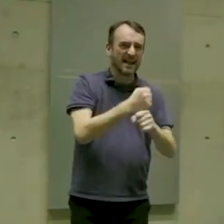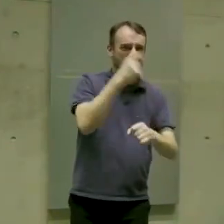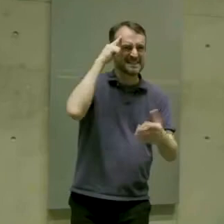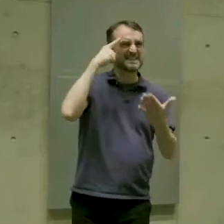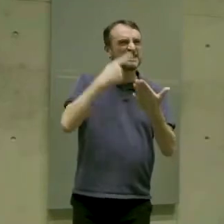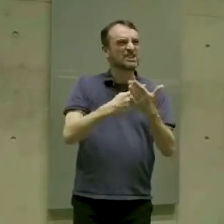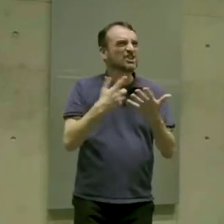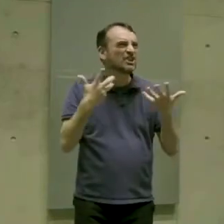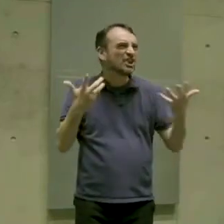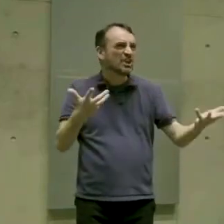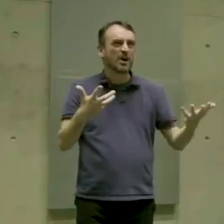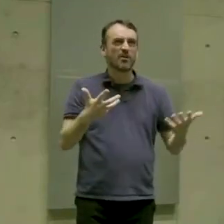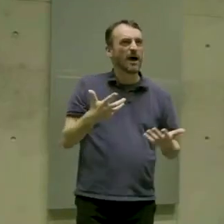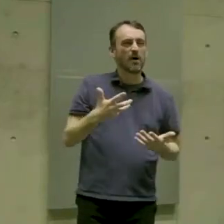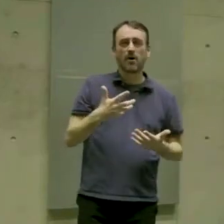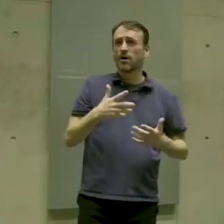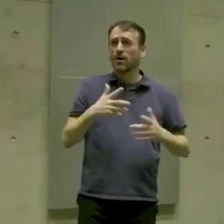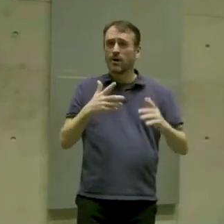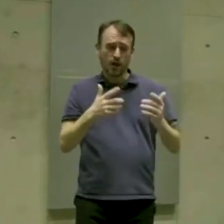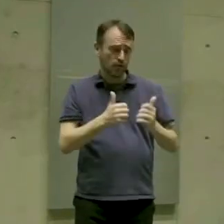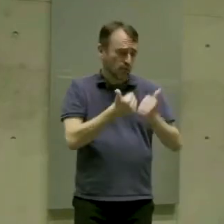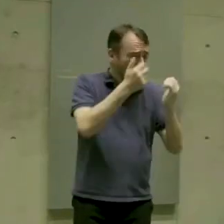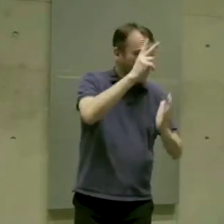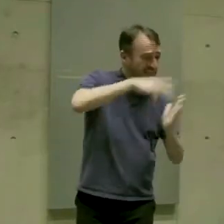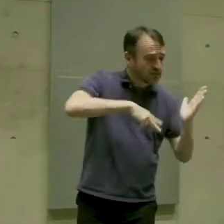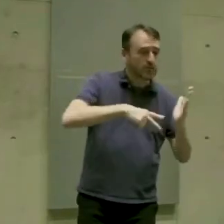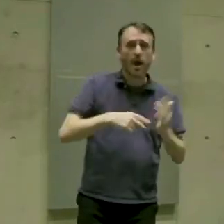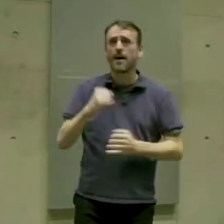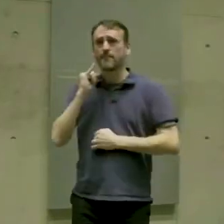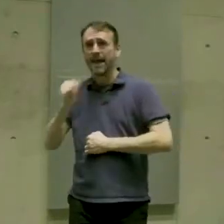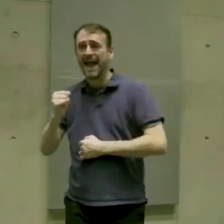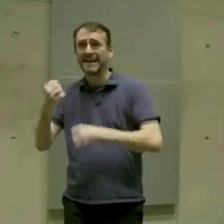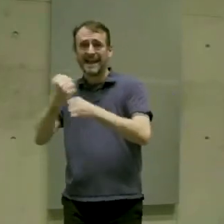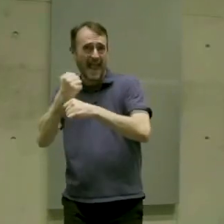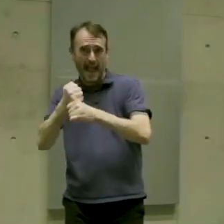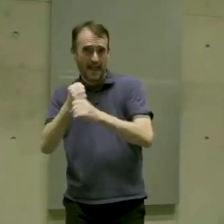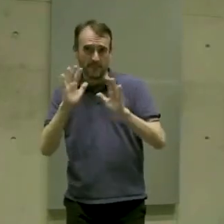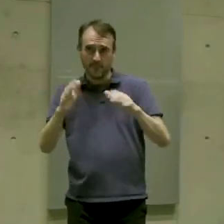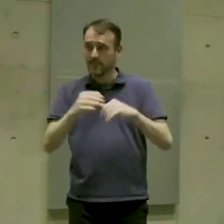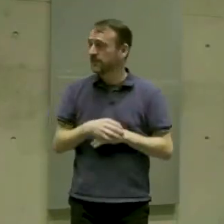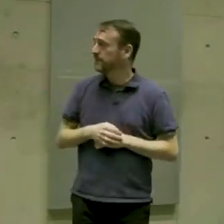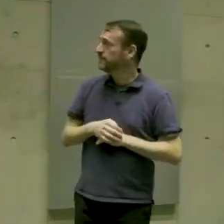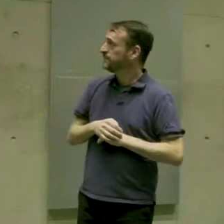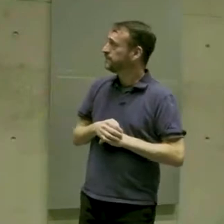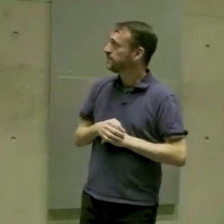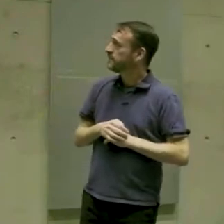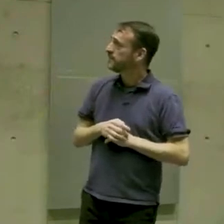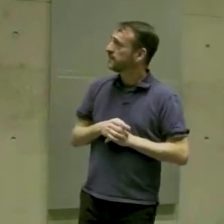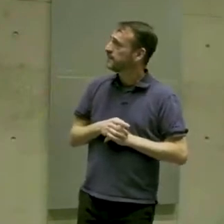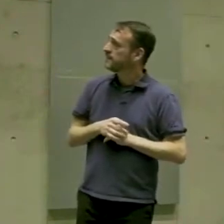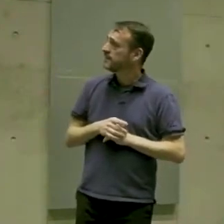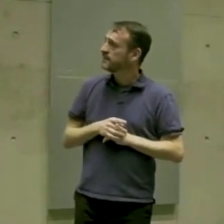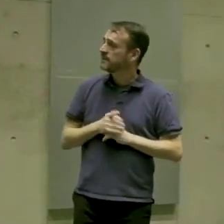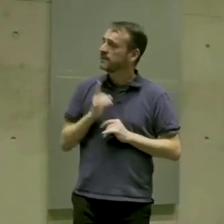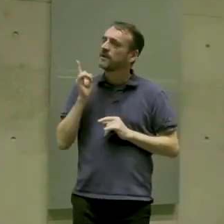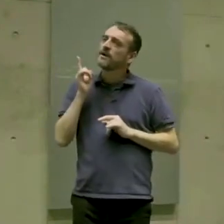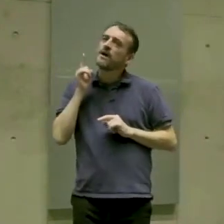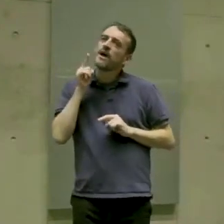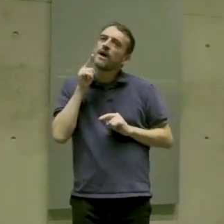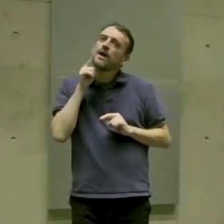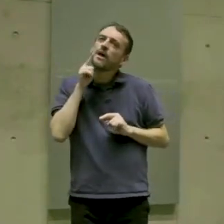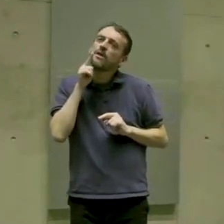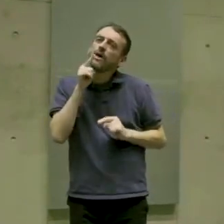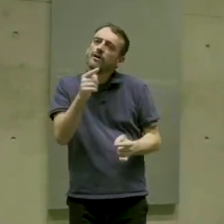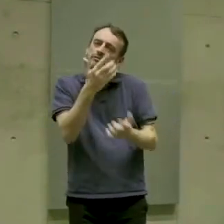Let's go back to that quote from Eloise Douglas. Now, what's so ridiculous about it is that the hallowed touchstones of